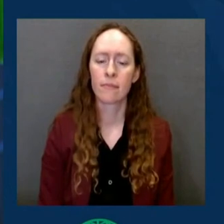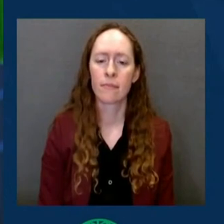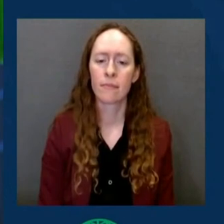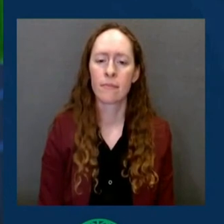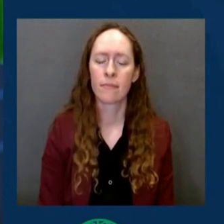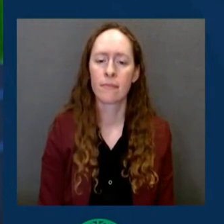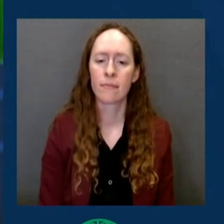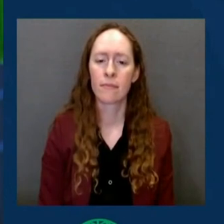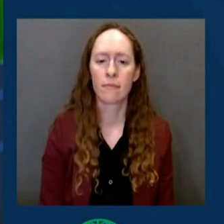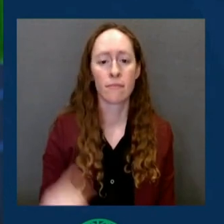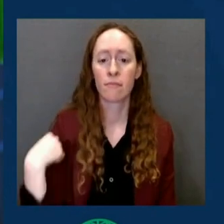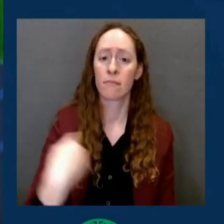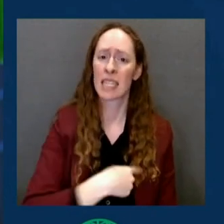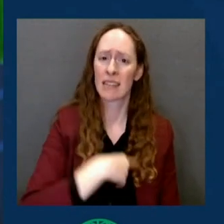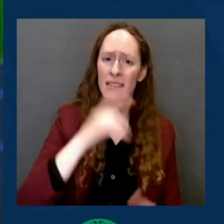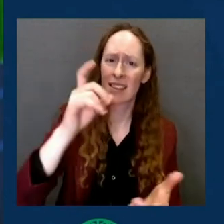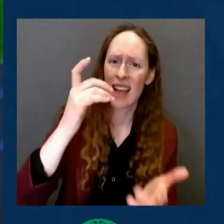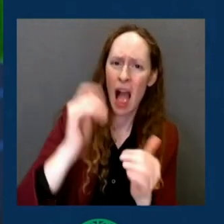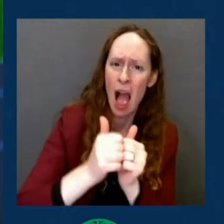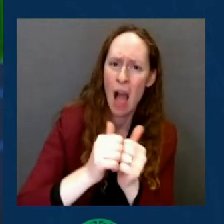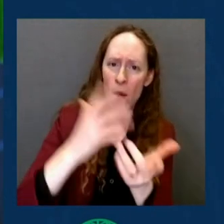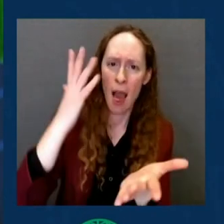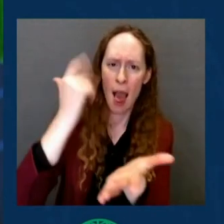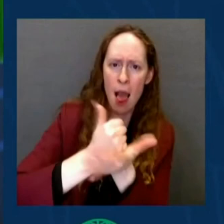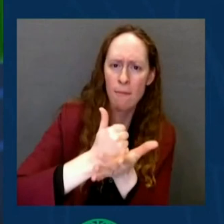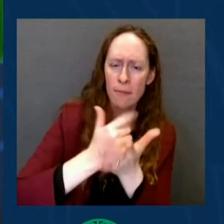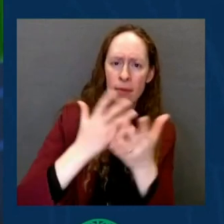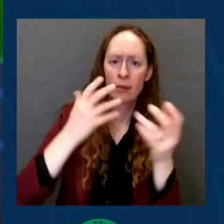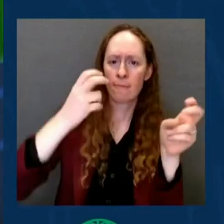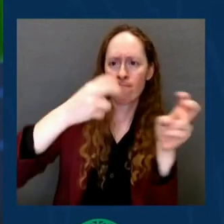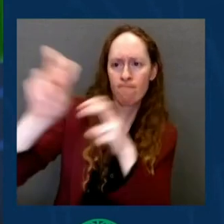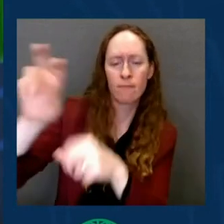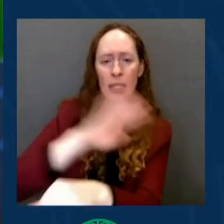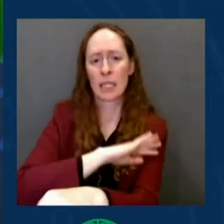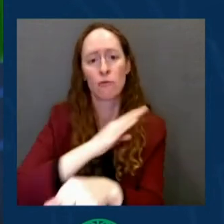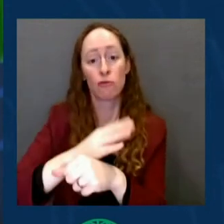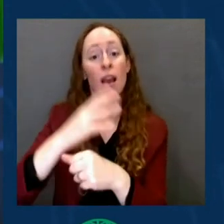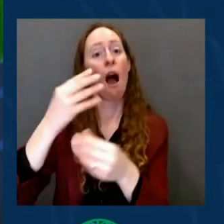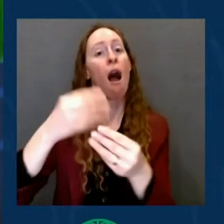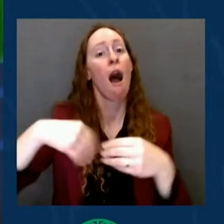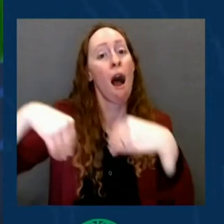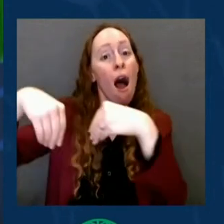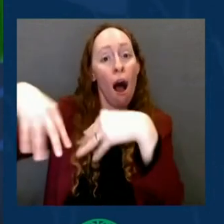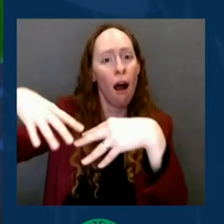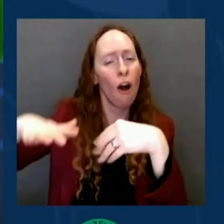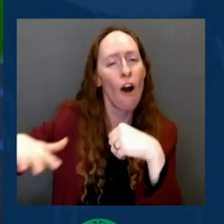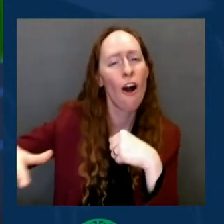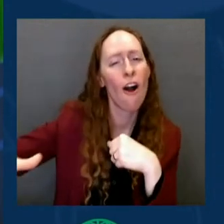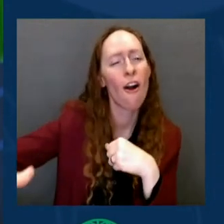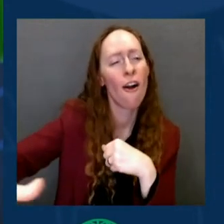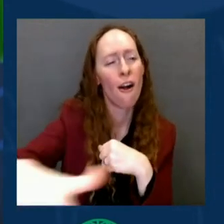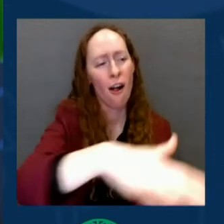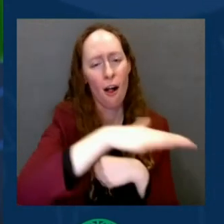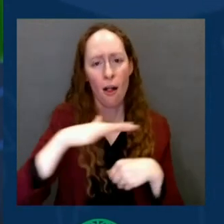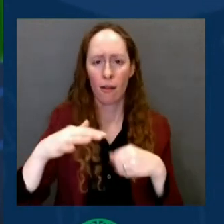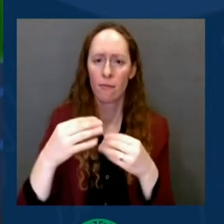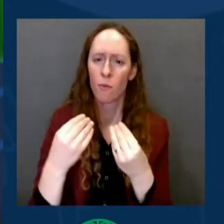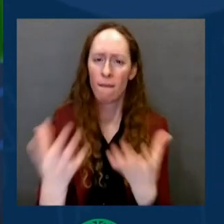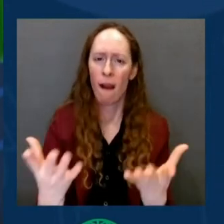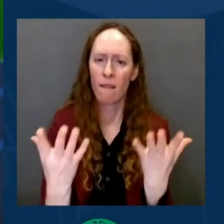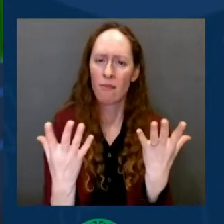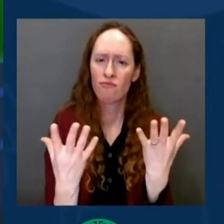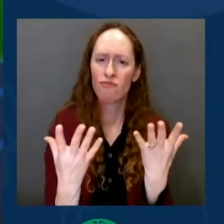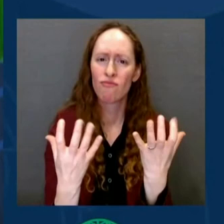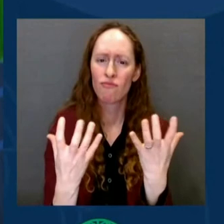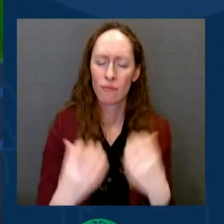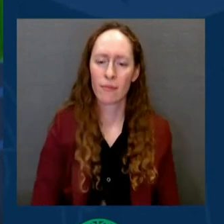The fifth priority, Africa would like to work with the United States to